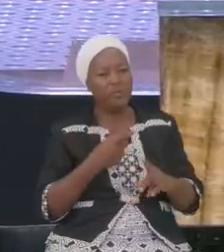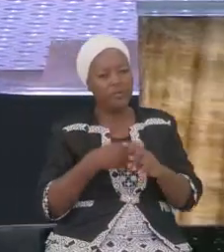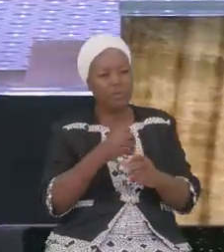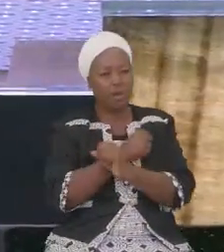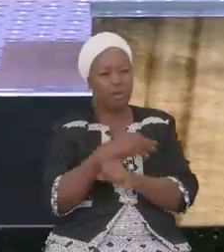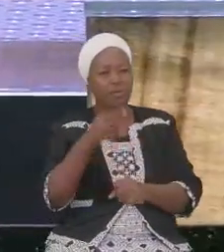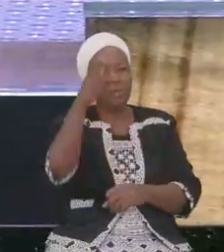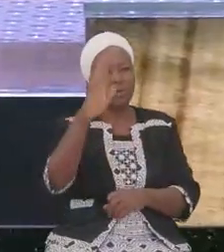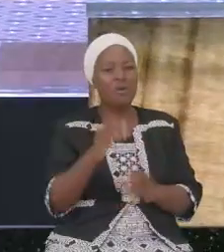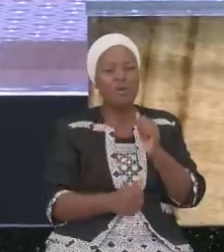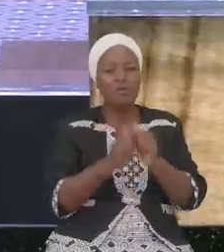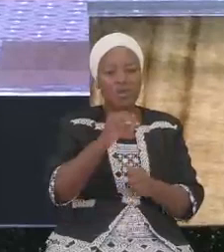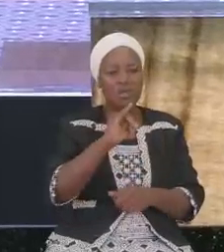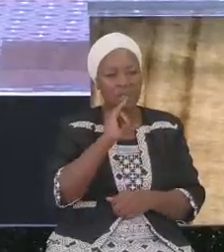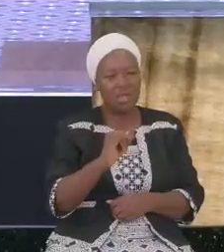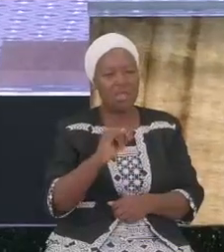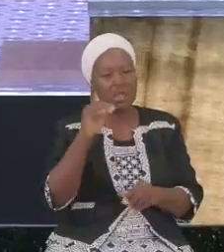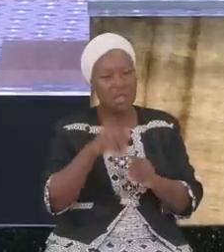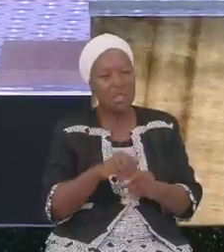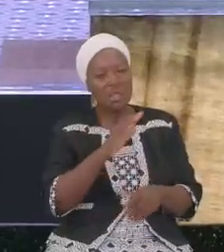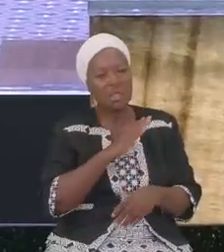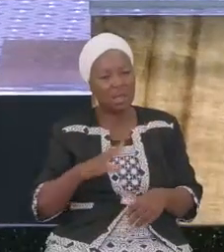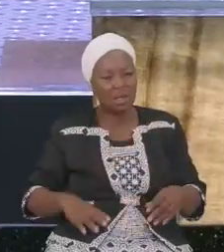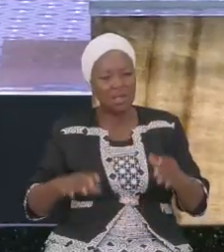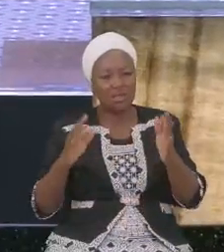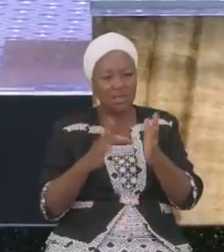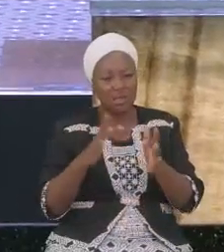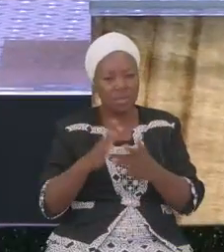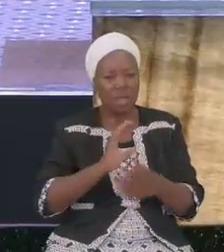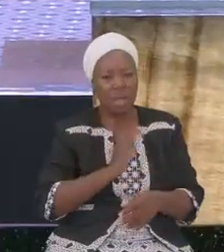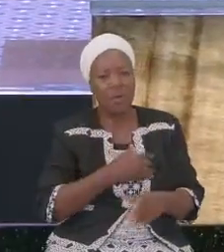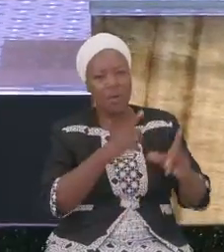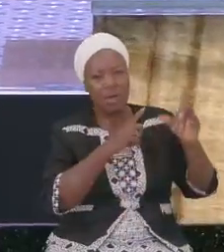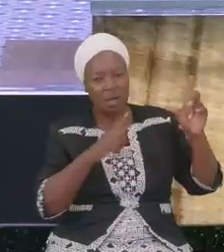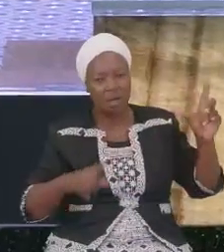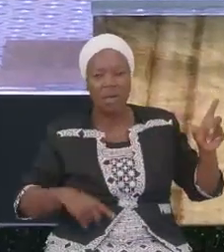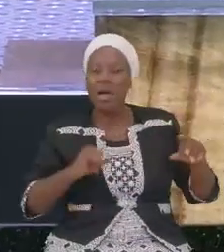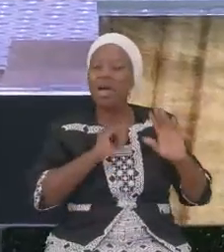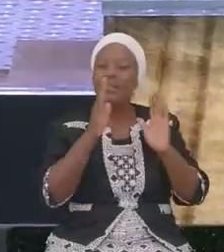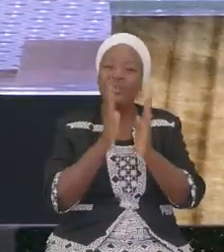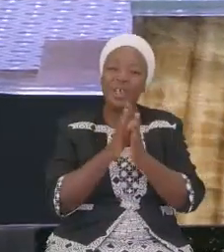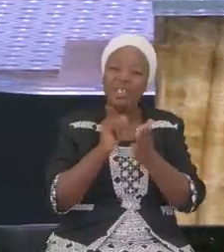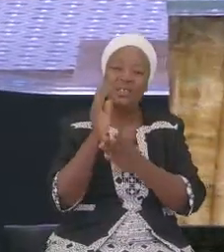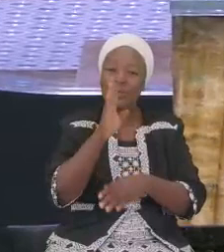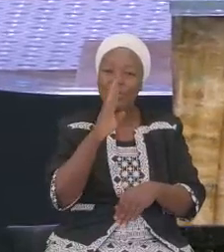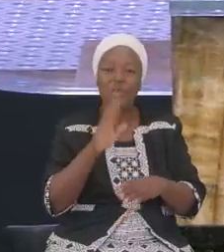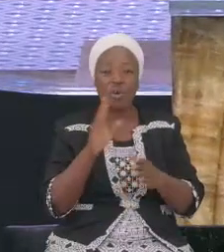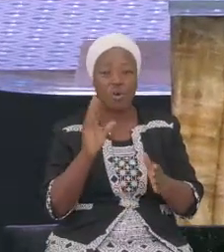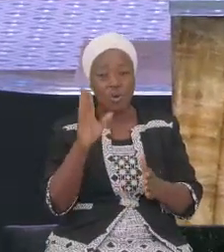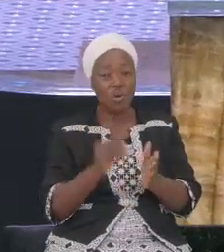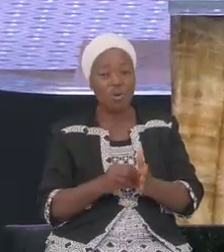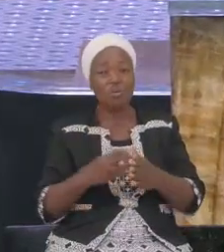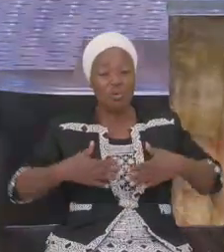of God, which is in Christ Jesus our Lord. I pray that will be your own confession to